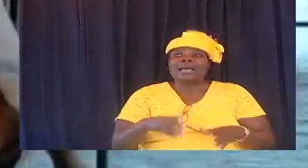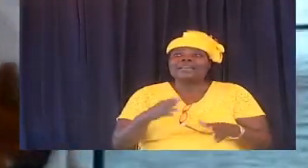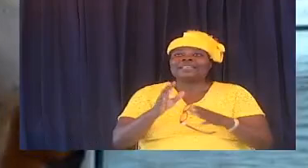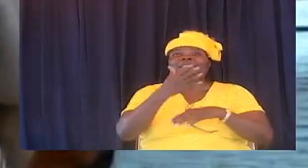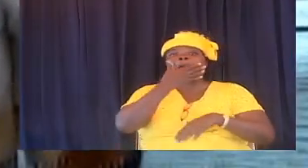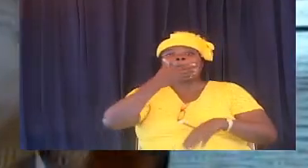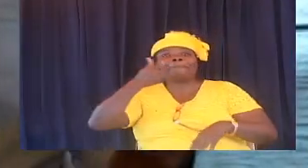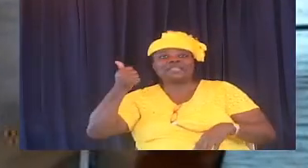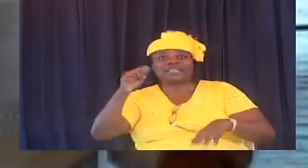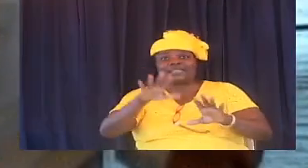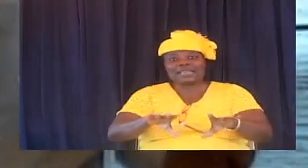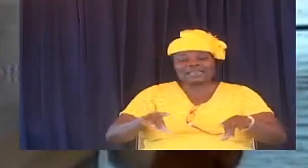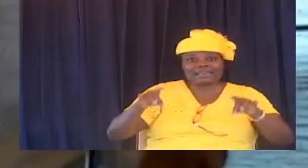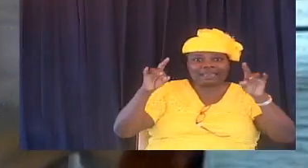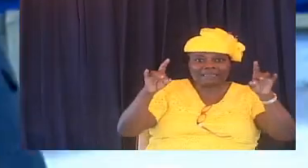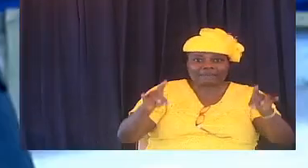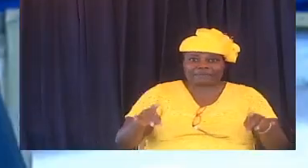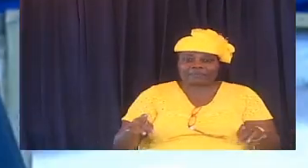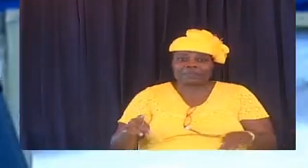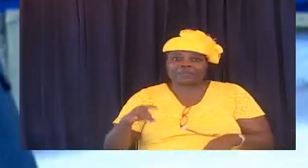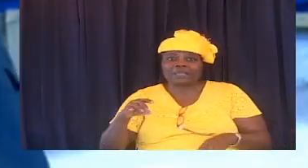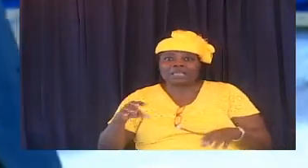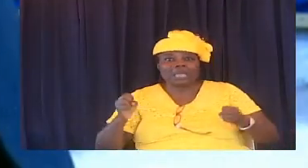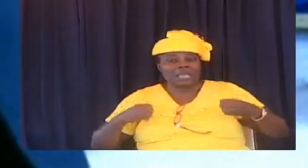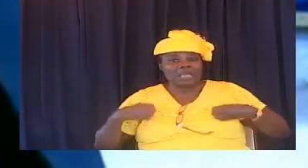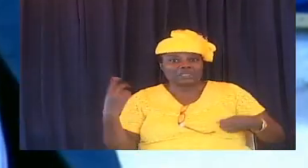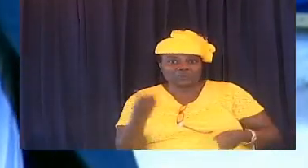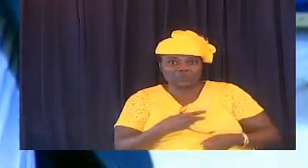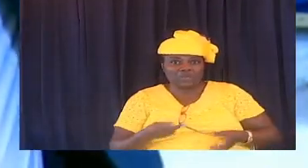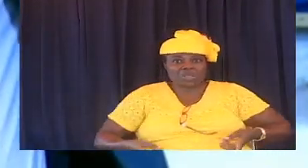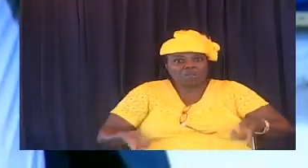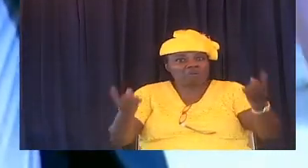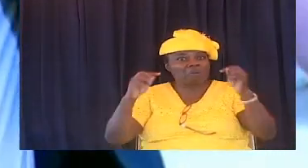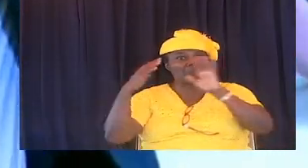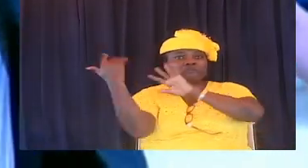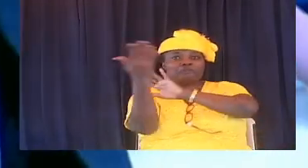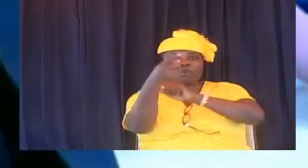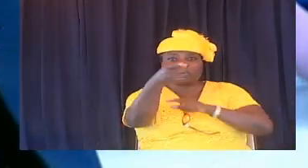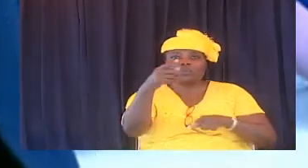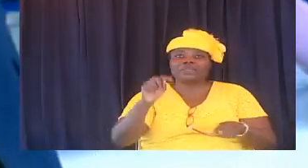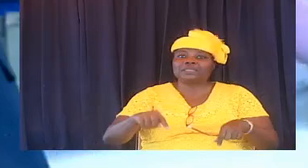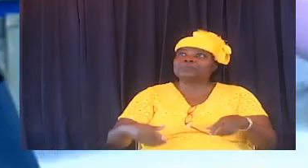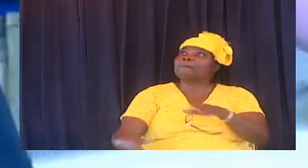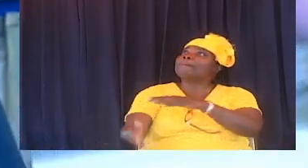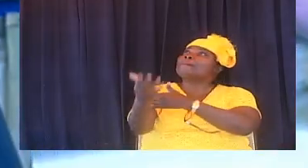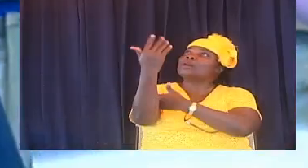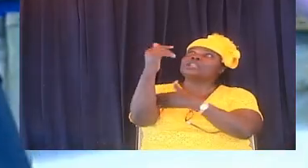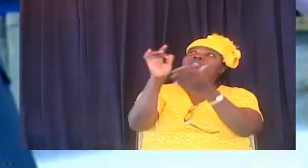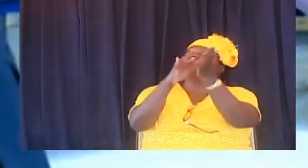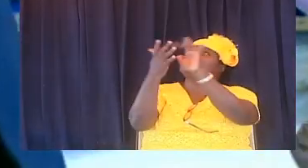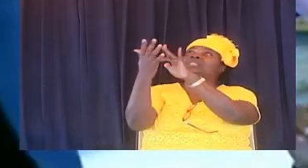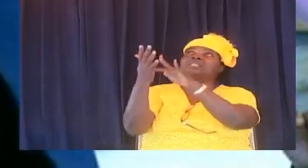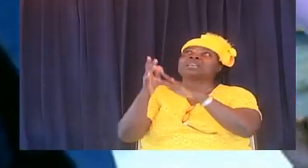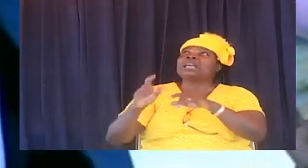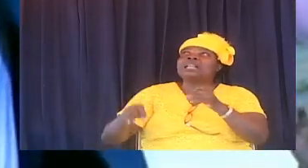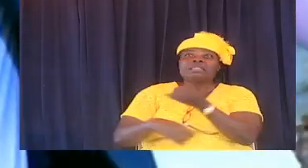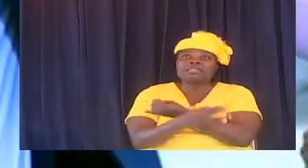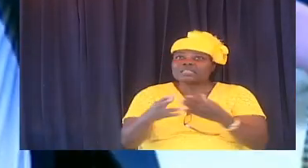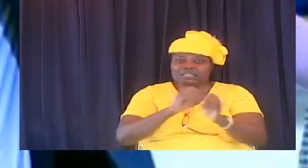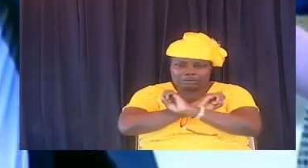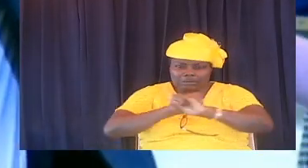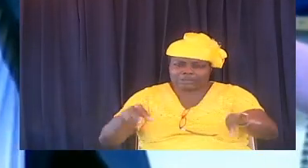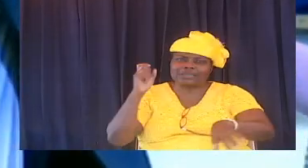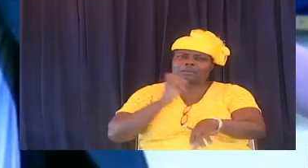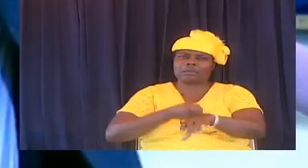than life. Oh God, as we come before you this morning, God, we know, God, that there's nothing that is too hard for you to do.